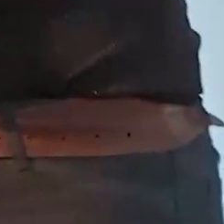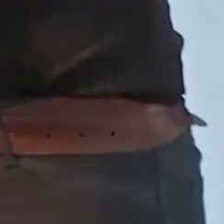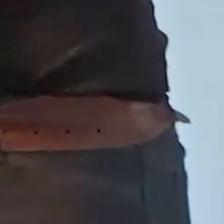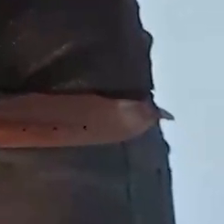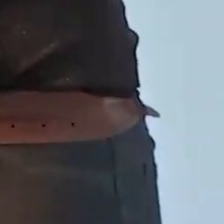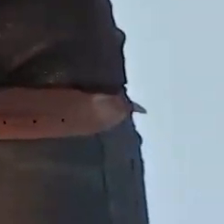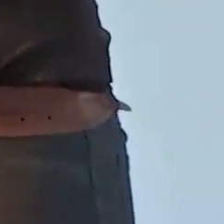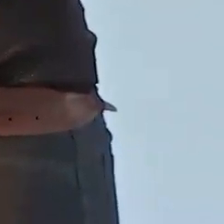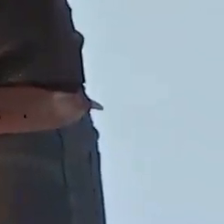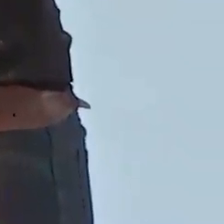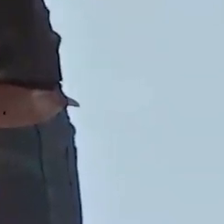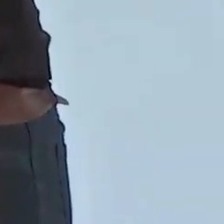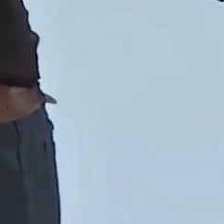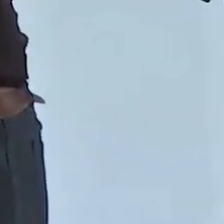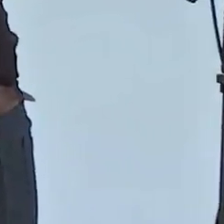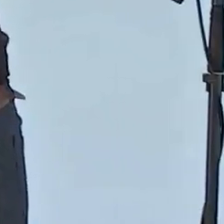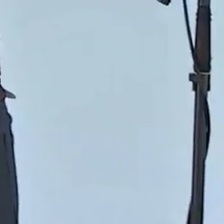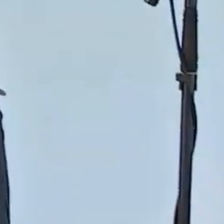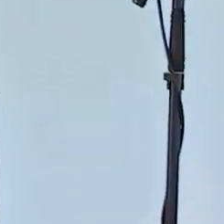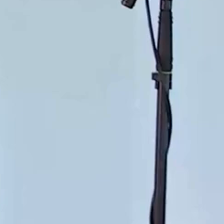Something is changing inside you.